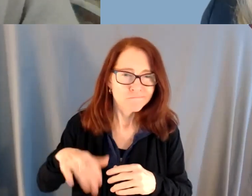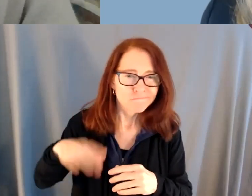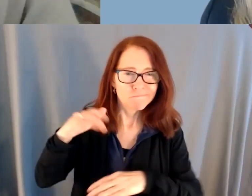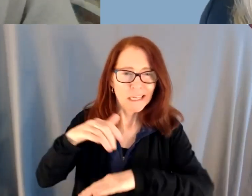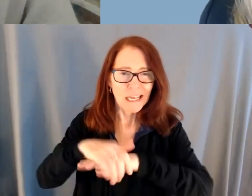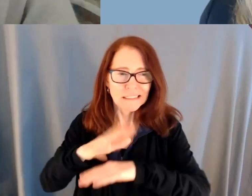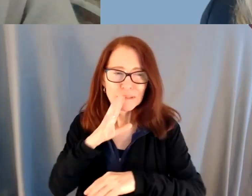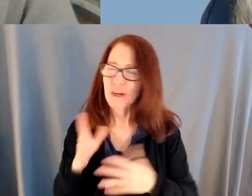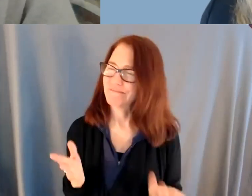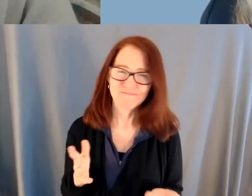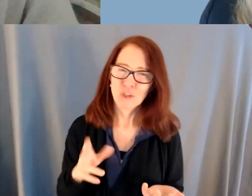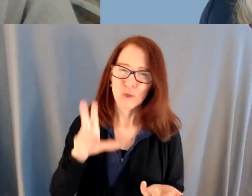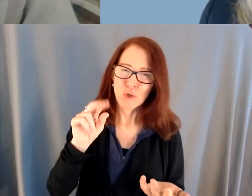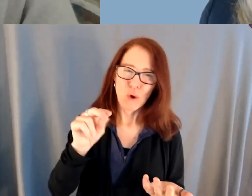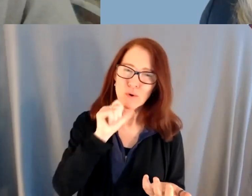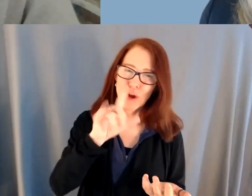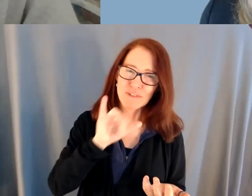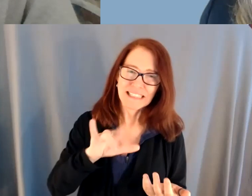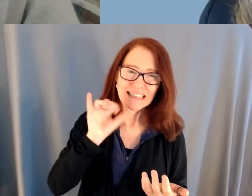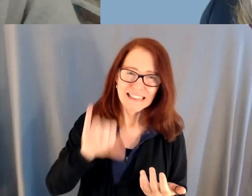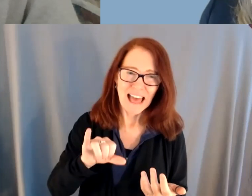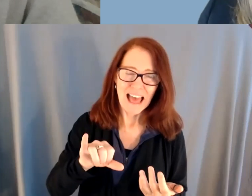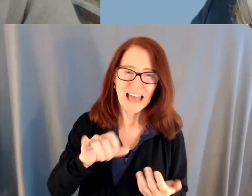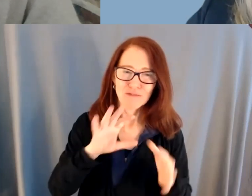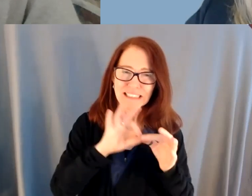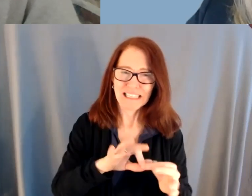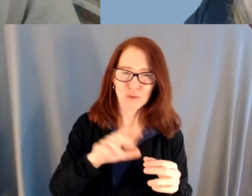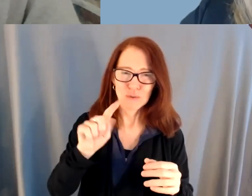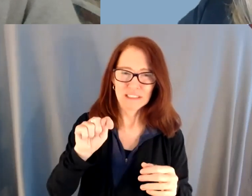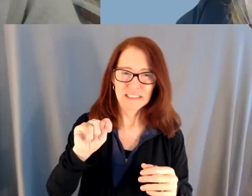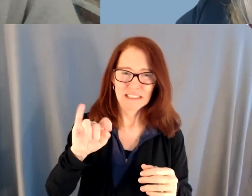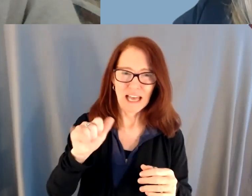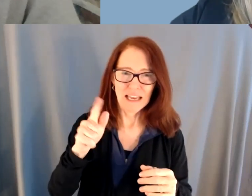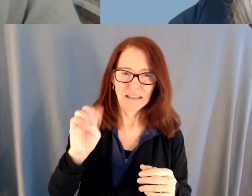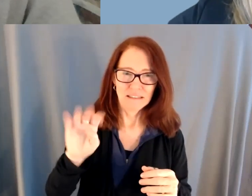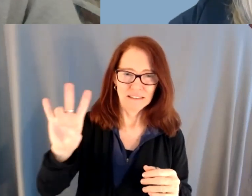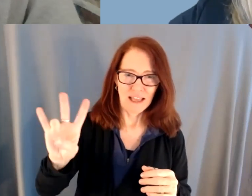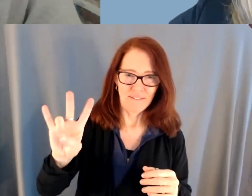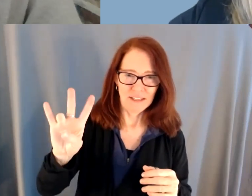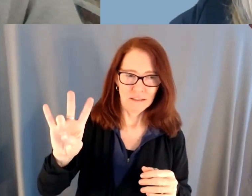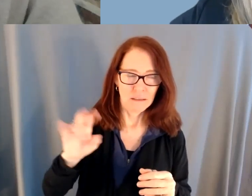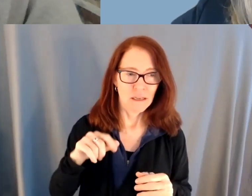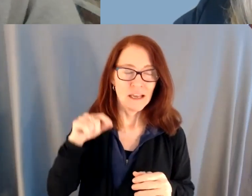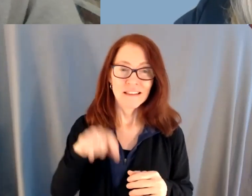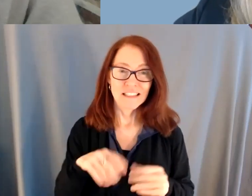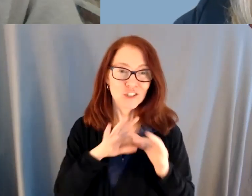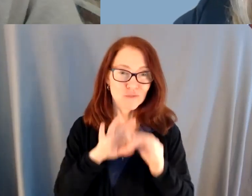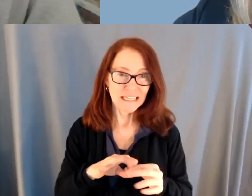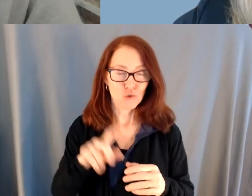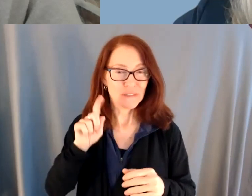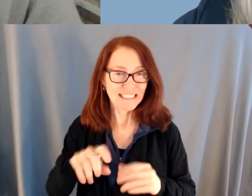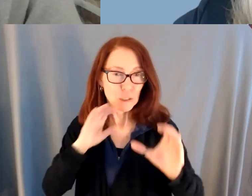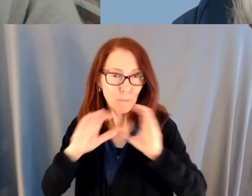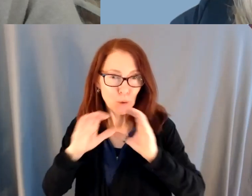no, not really. That would be more Title VII. So no, this is really about when you need communication access because of